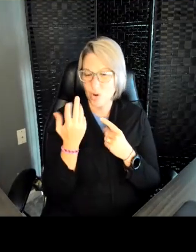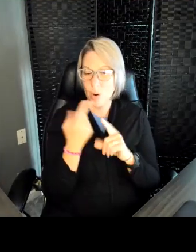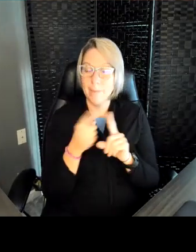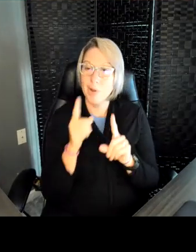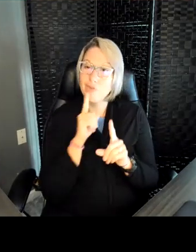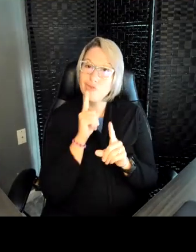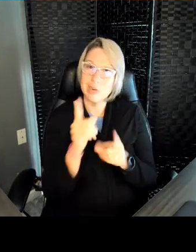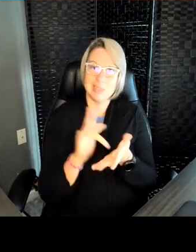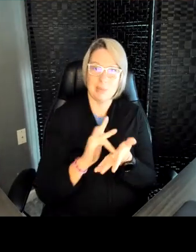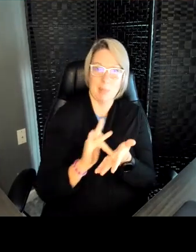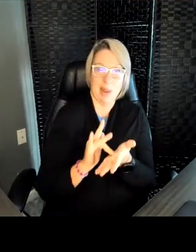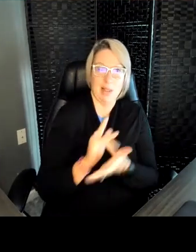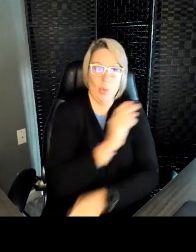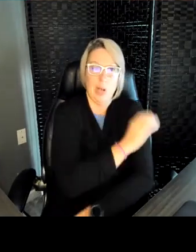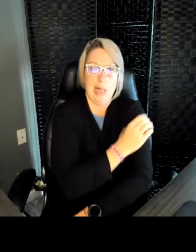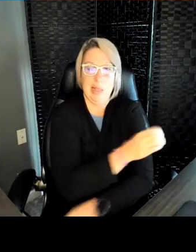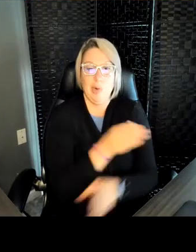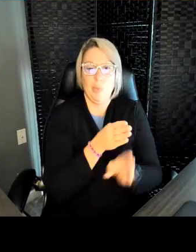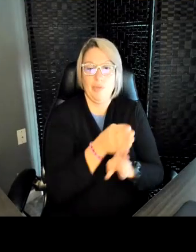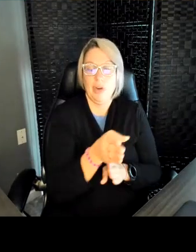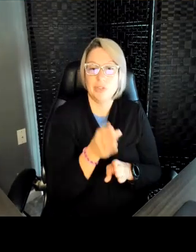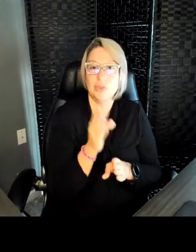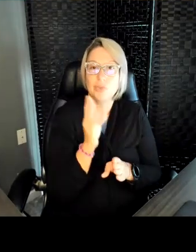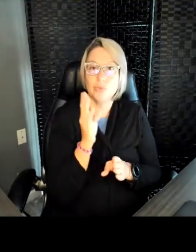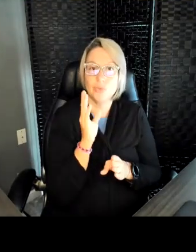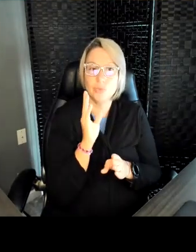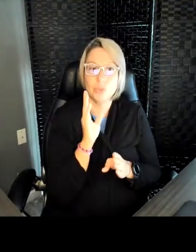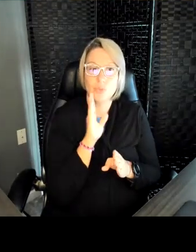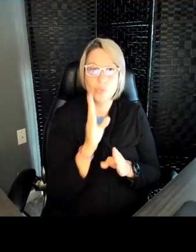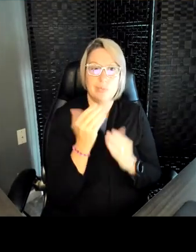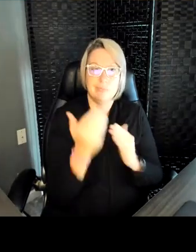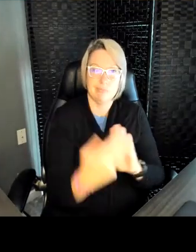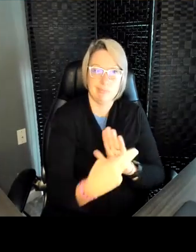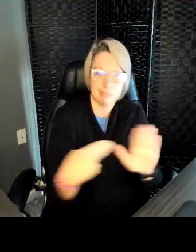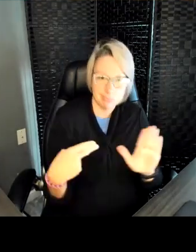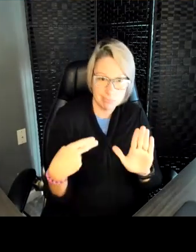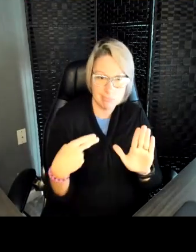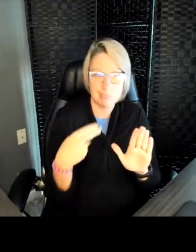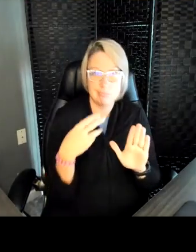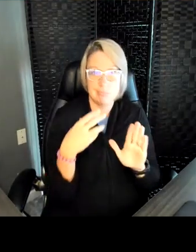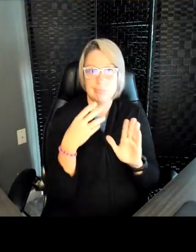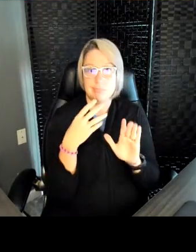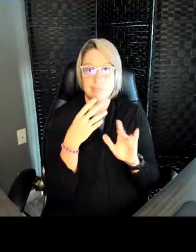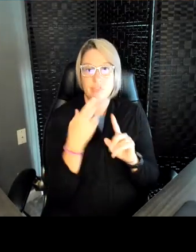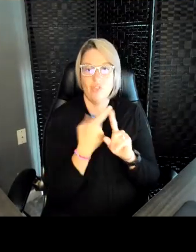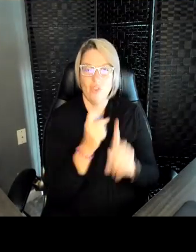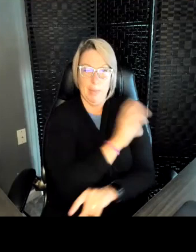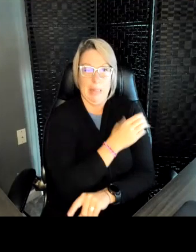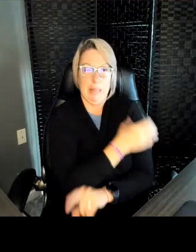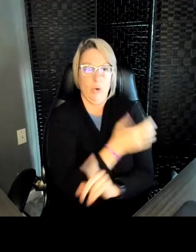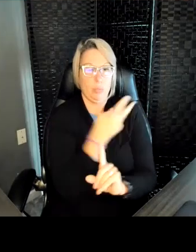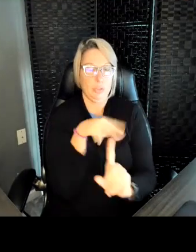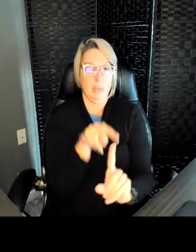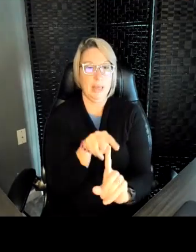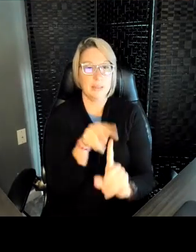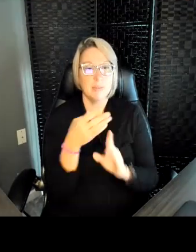medical or the clinical professionals who are going to diagnose and do more quantifications from a clinical perspective